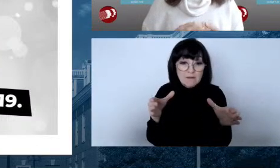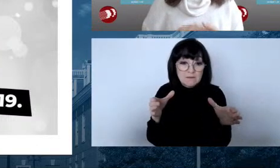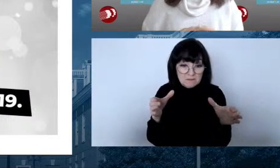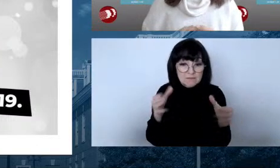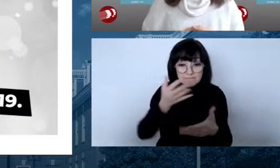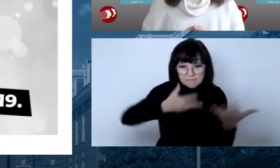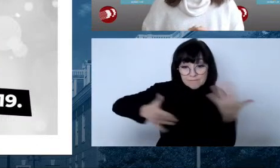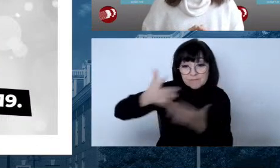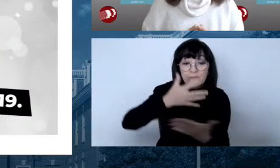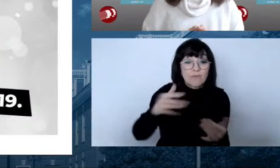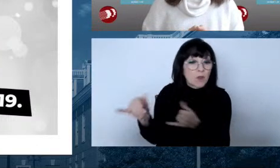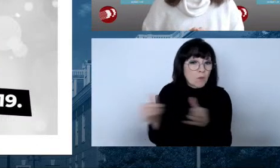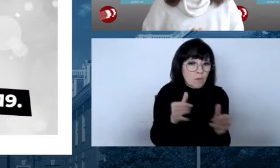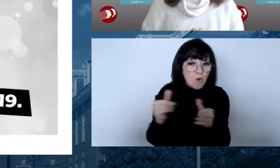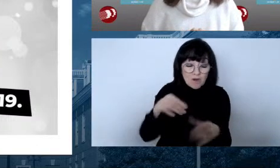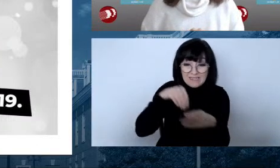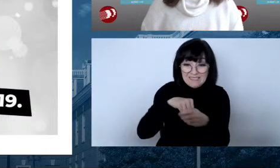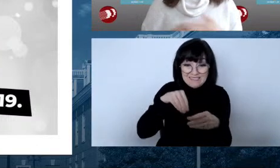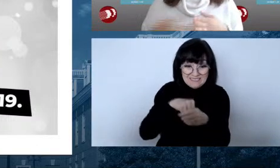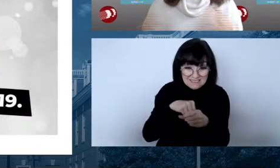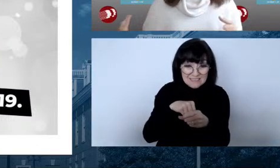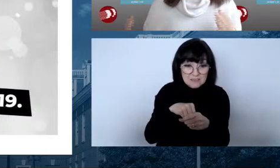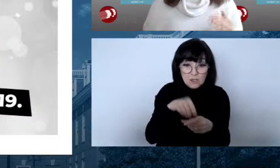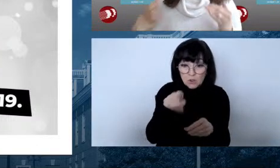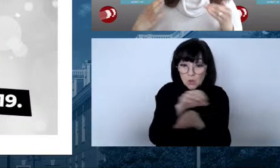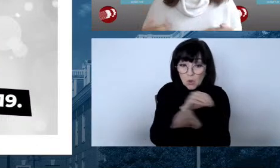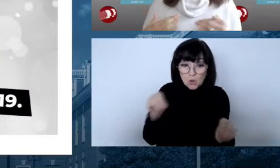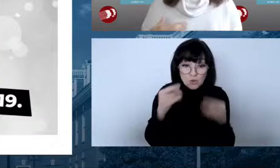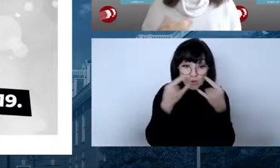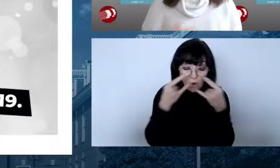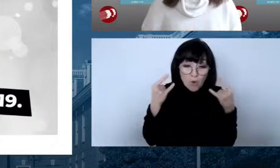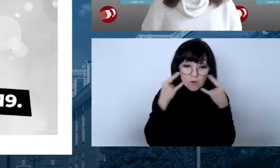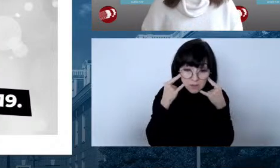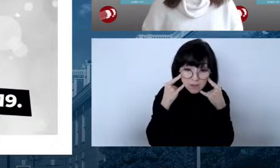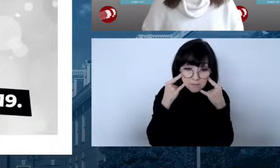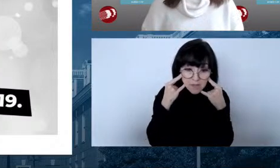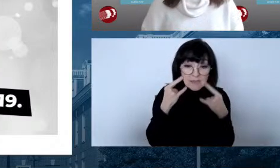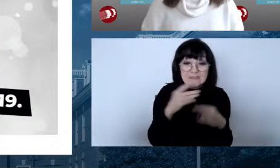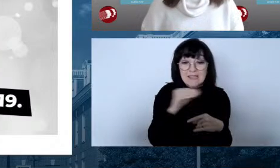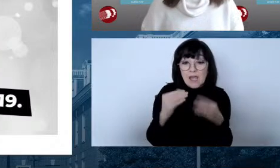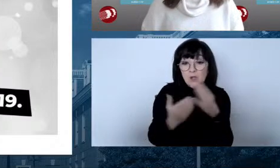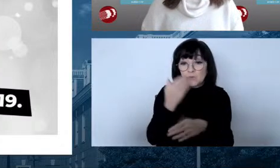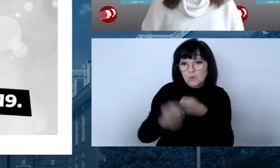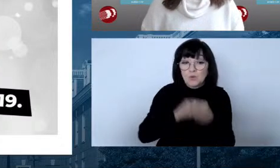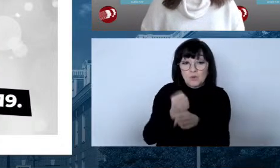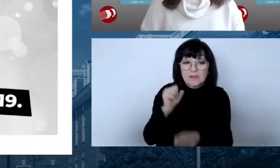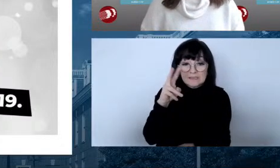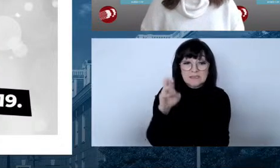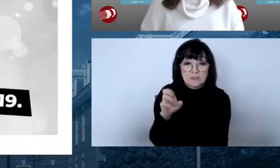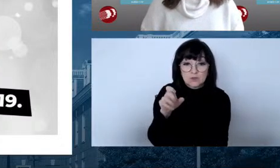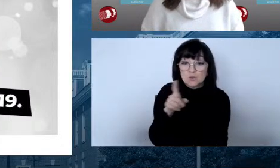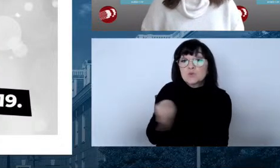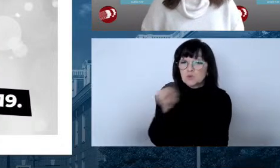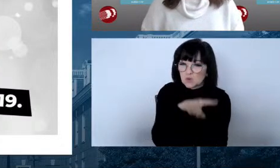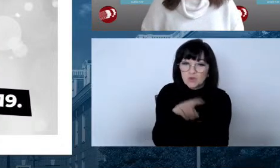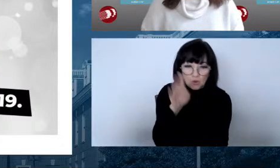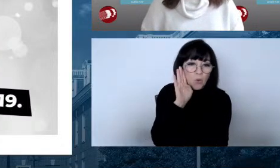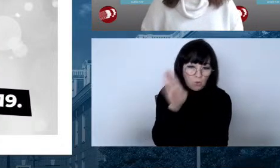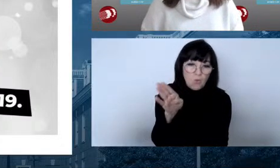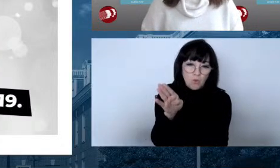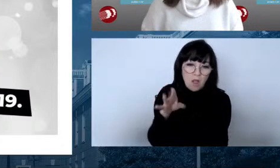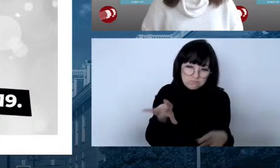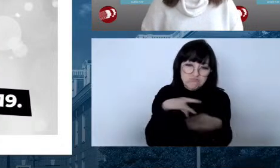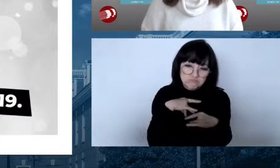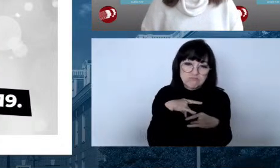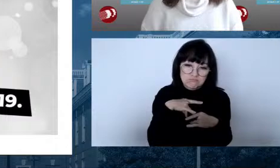and you do not have a mask on over this next week and on New Year's Eve, you should expect to become positive with